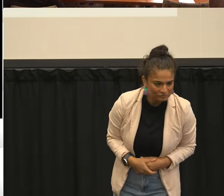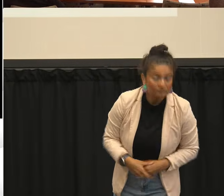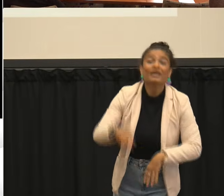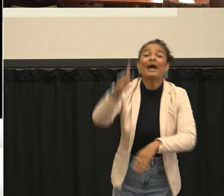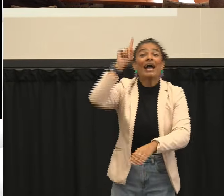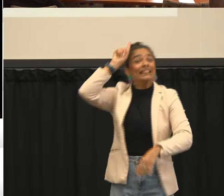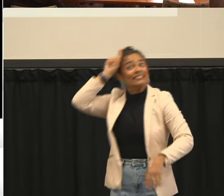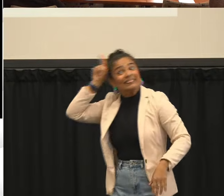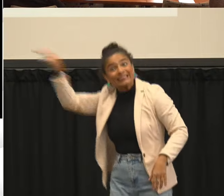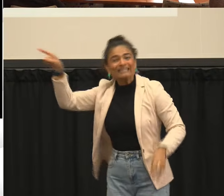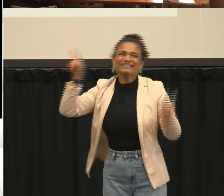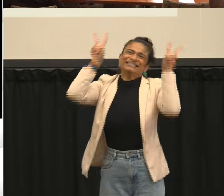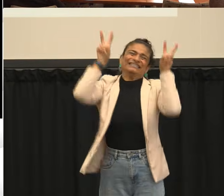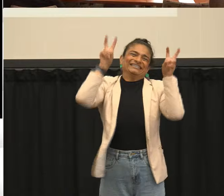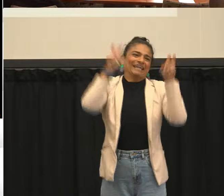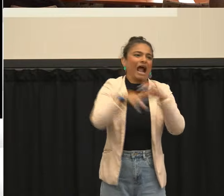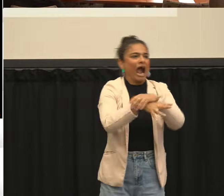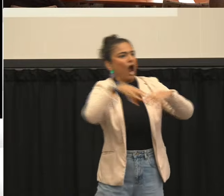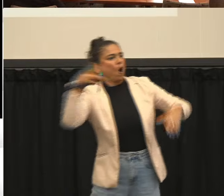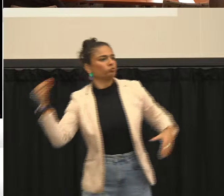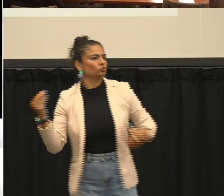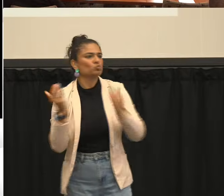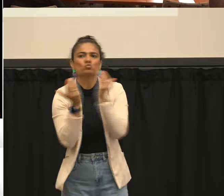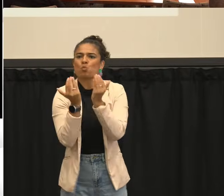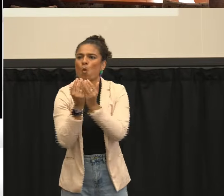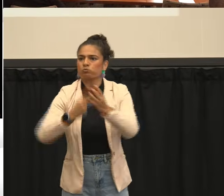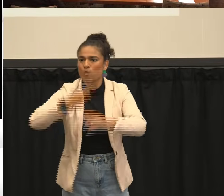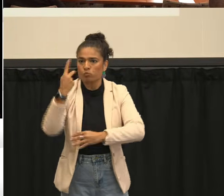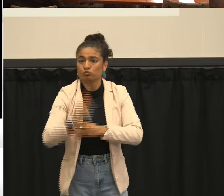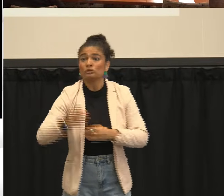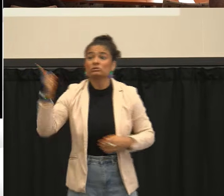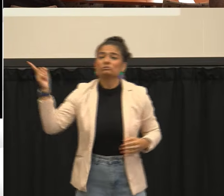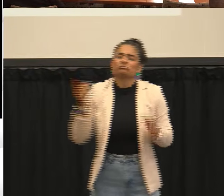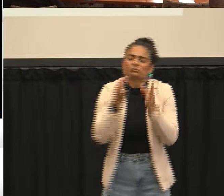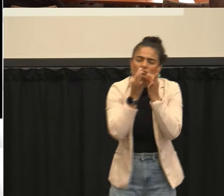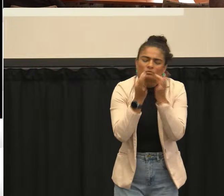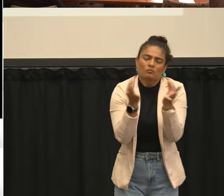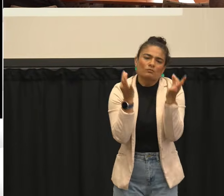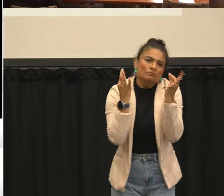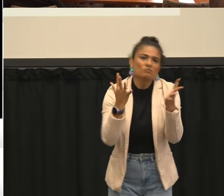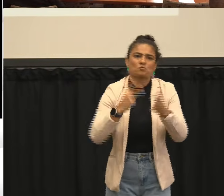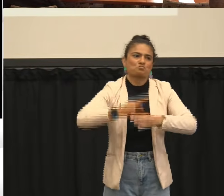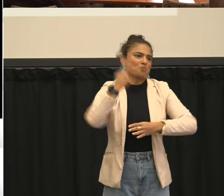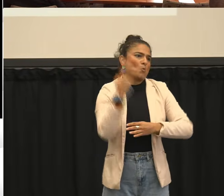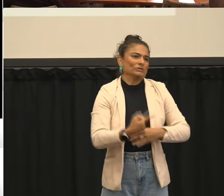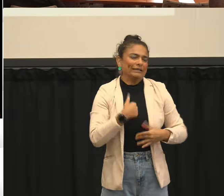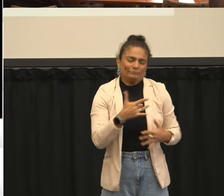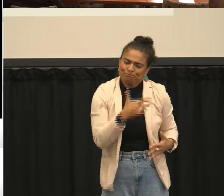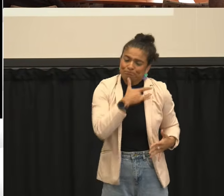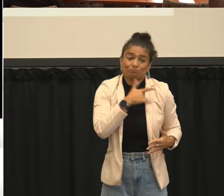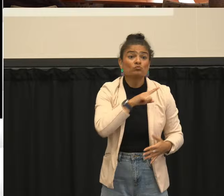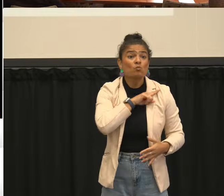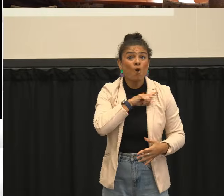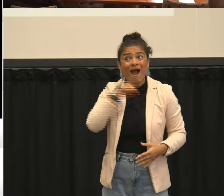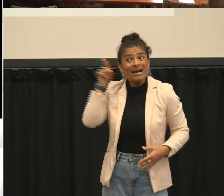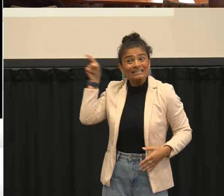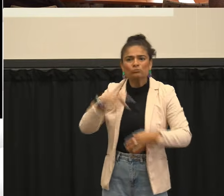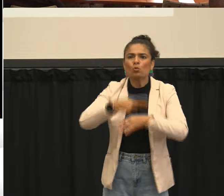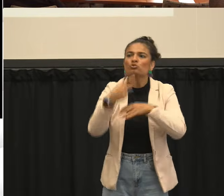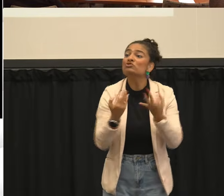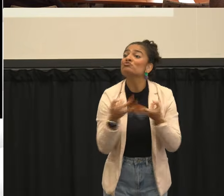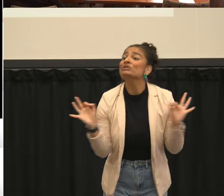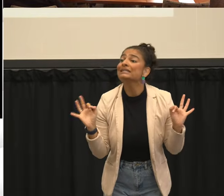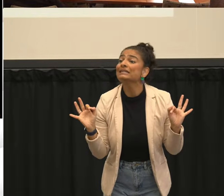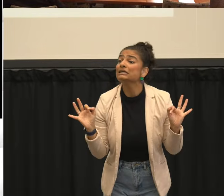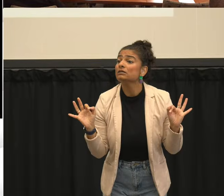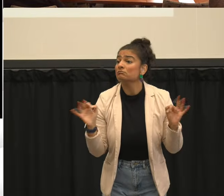HandLab material. This is an external project. We